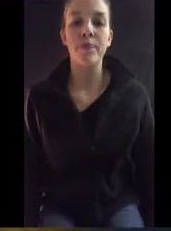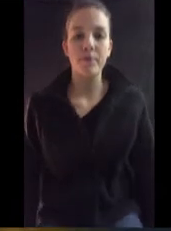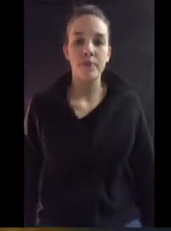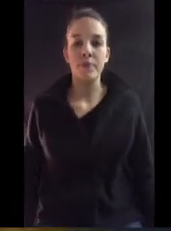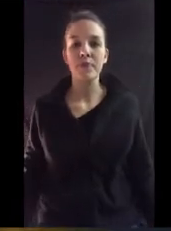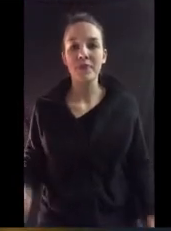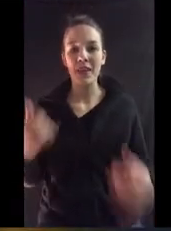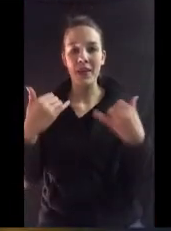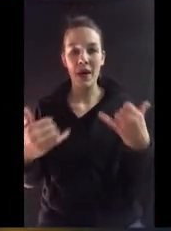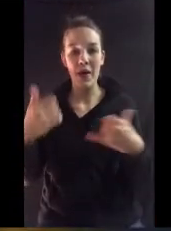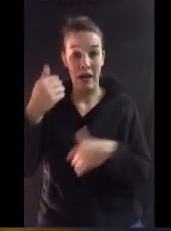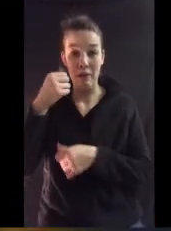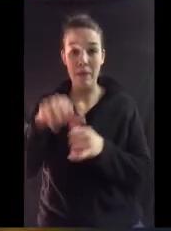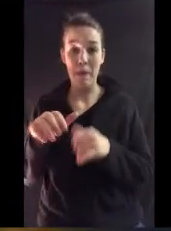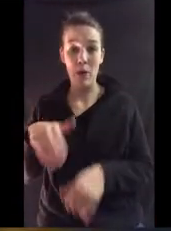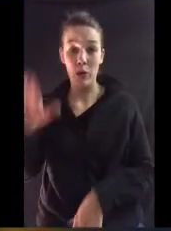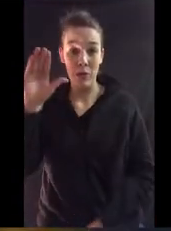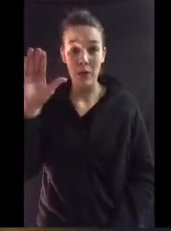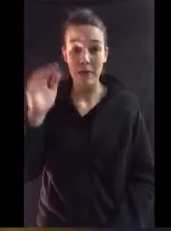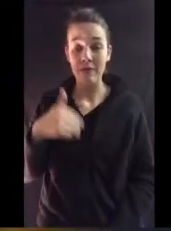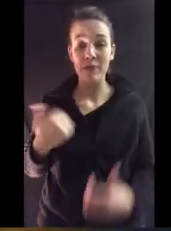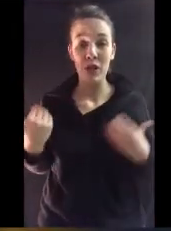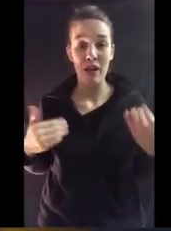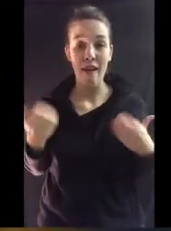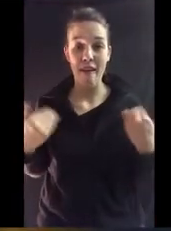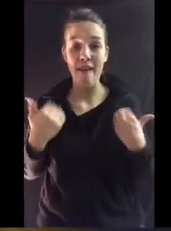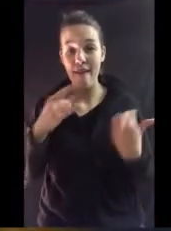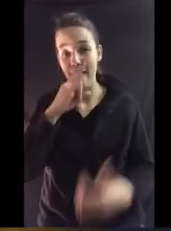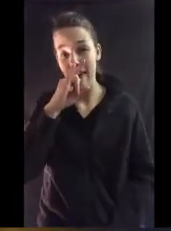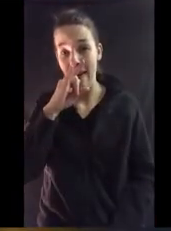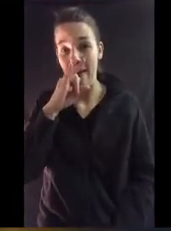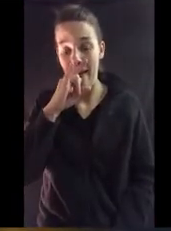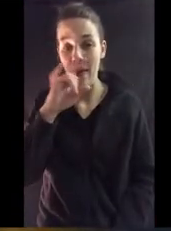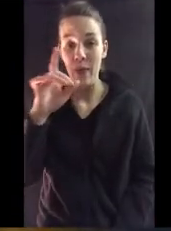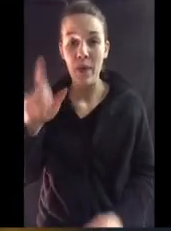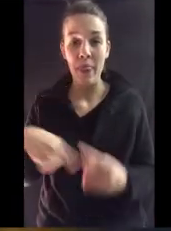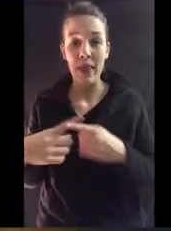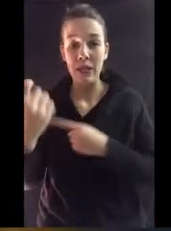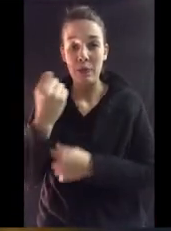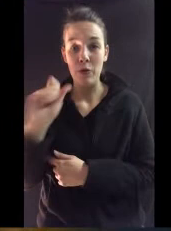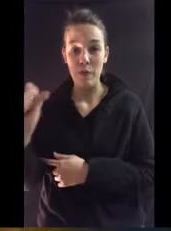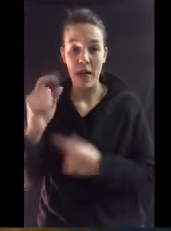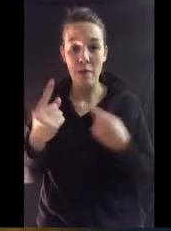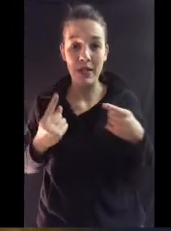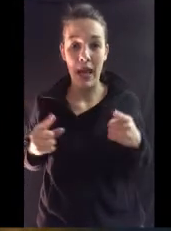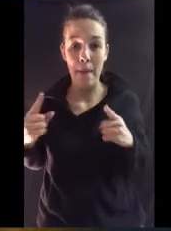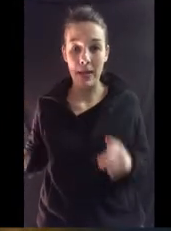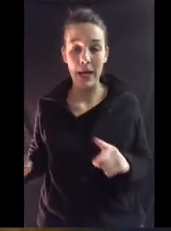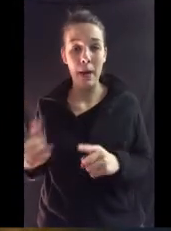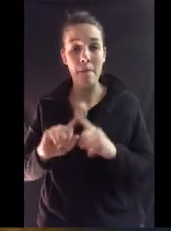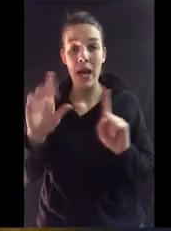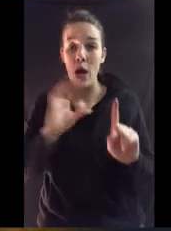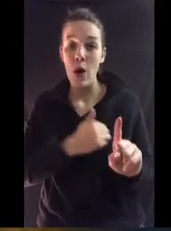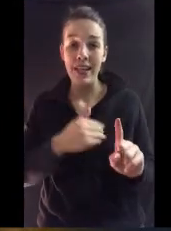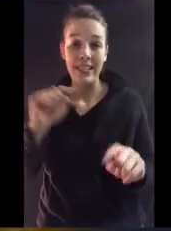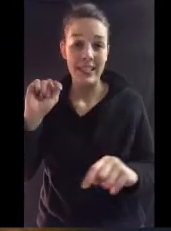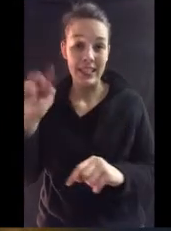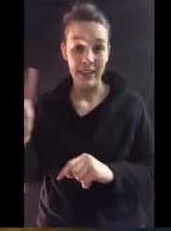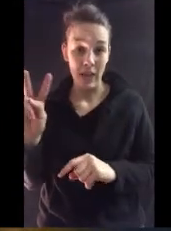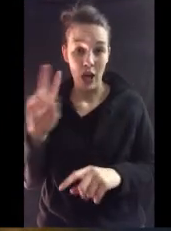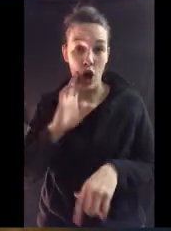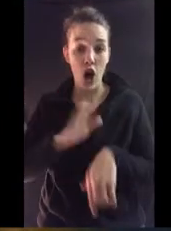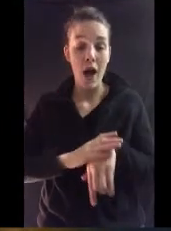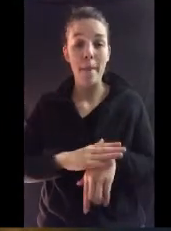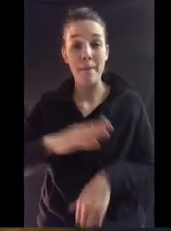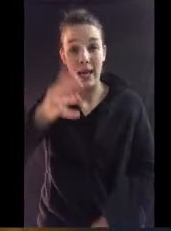country. Now, I can remember when I was growing up, I was a young kid when this movement was taking place, but